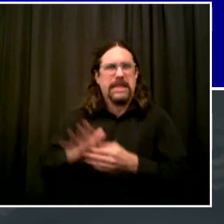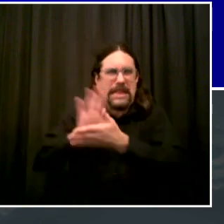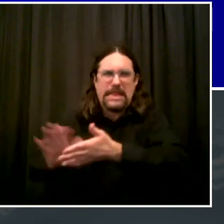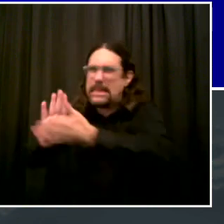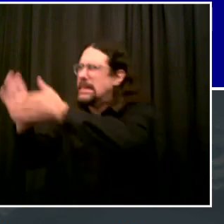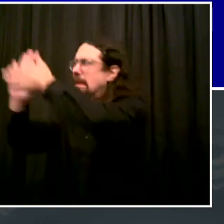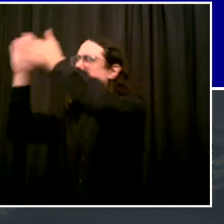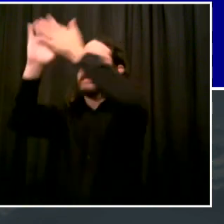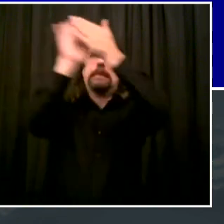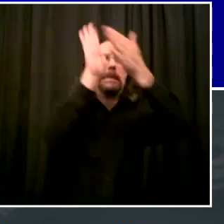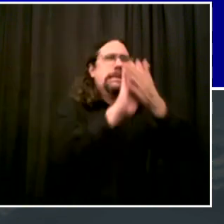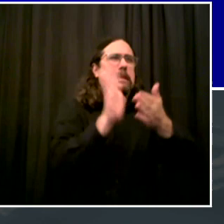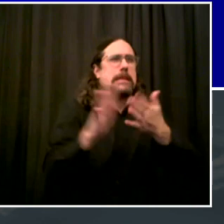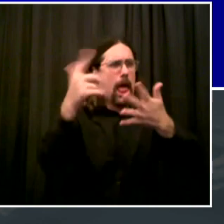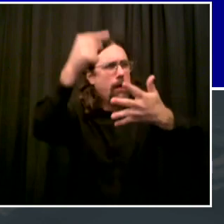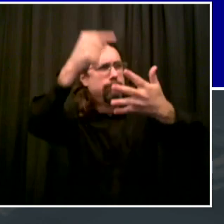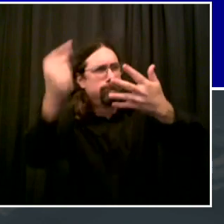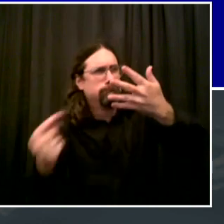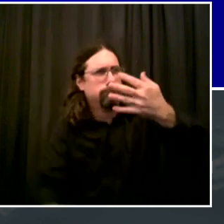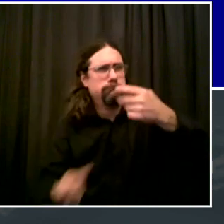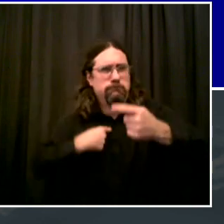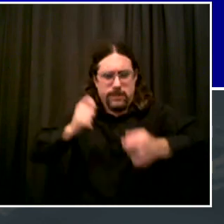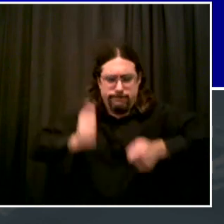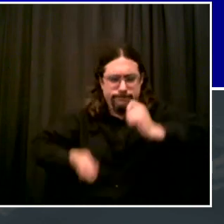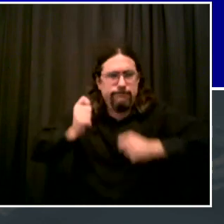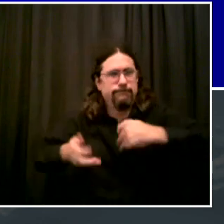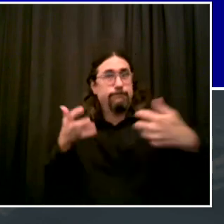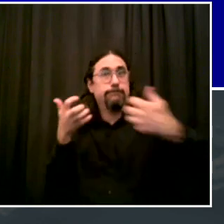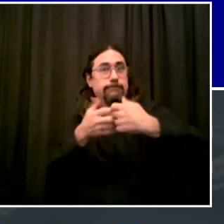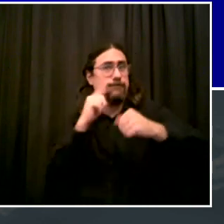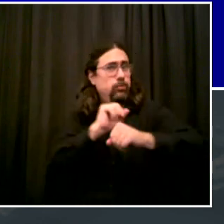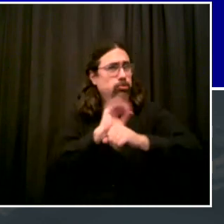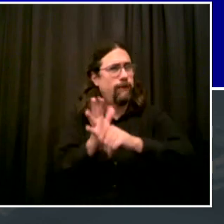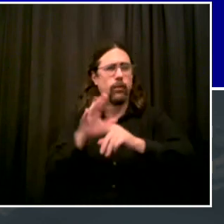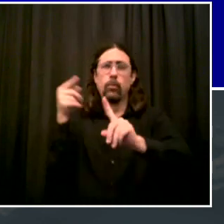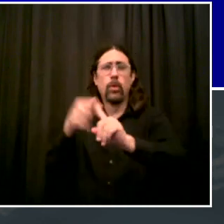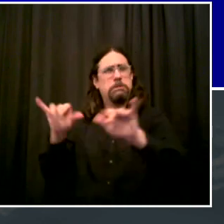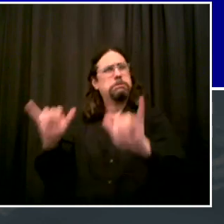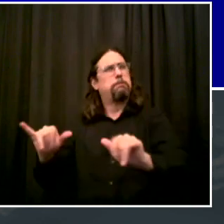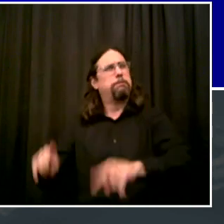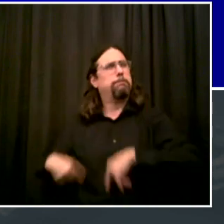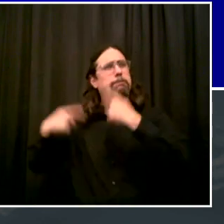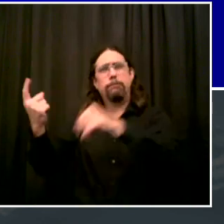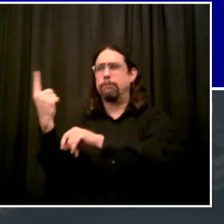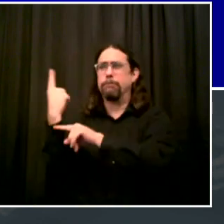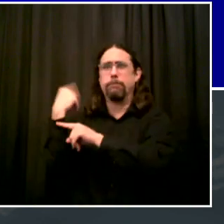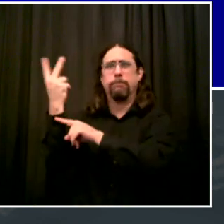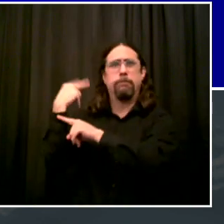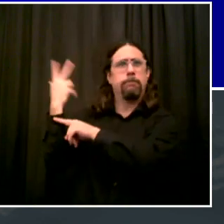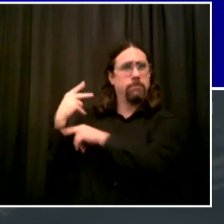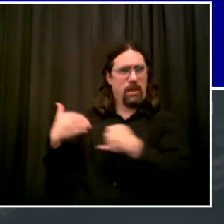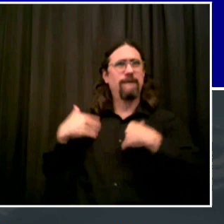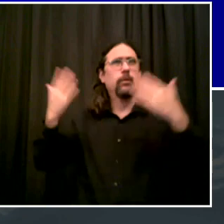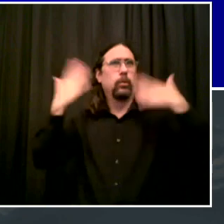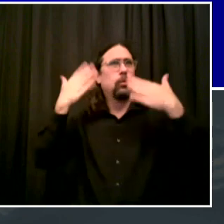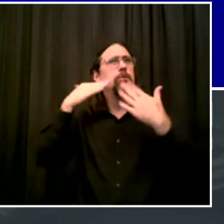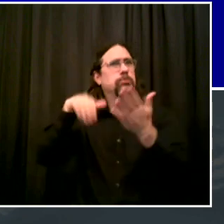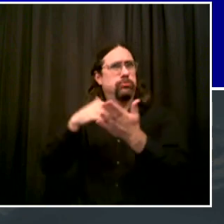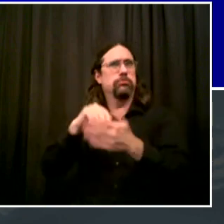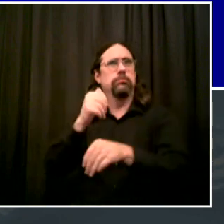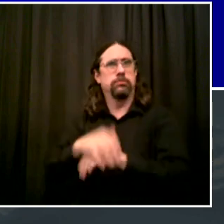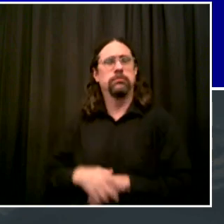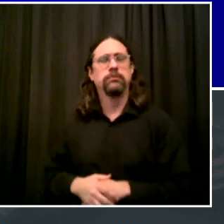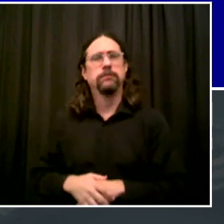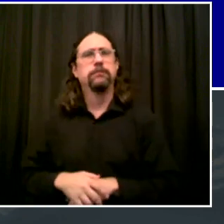will also activate new cooling and misting locations in heat-burdened communities. New Yorkers can find relief from the heat in the 650